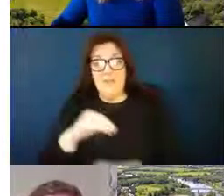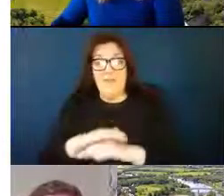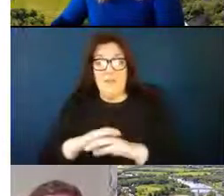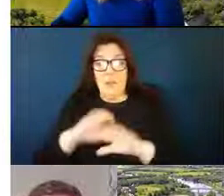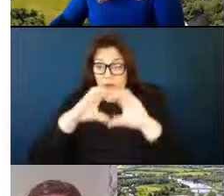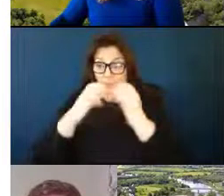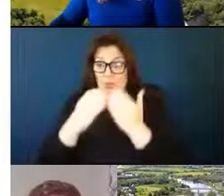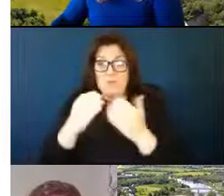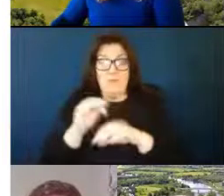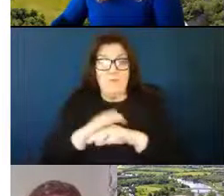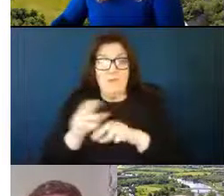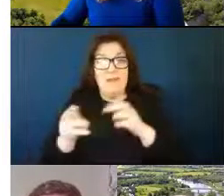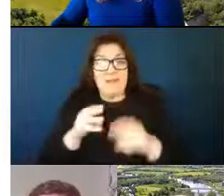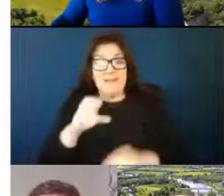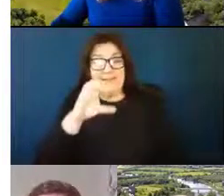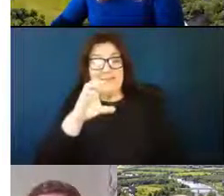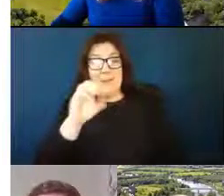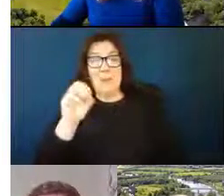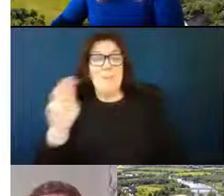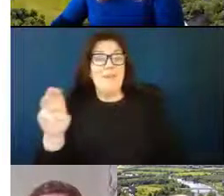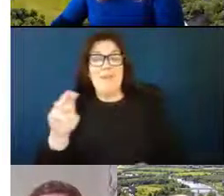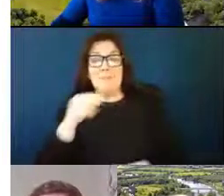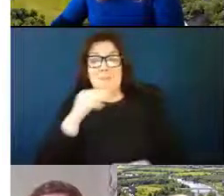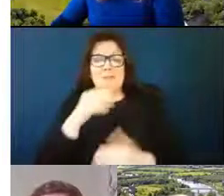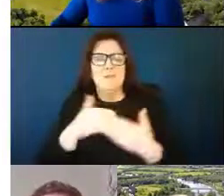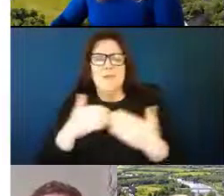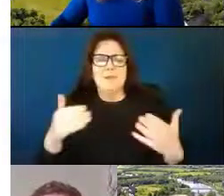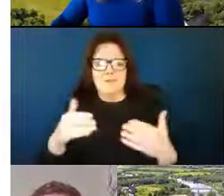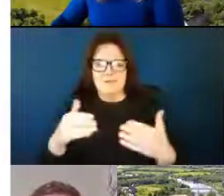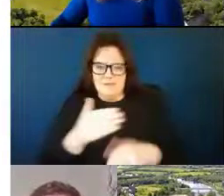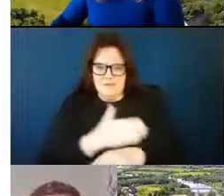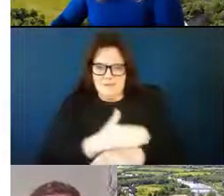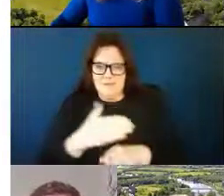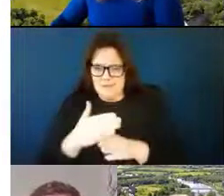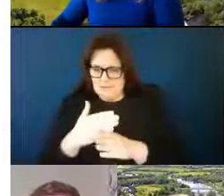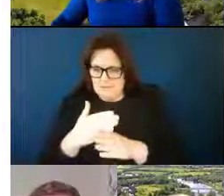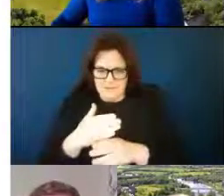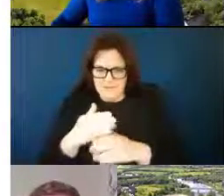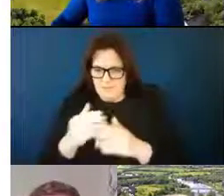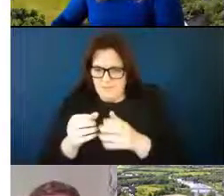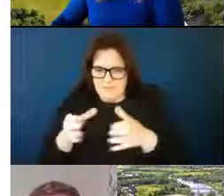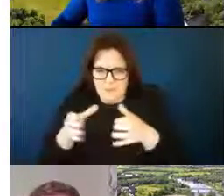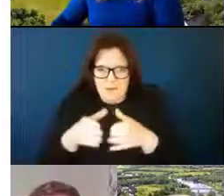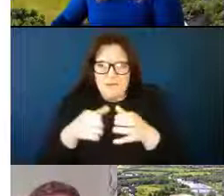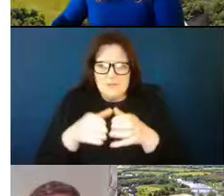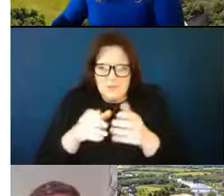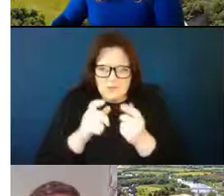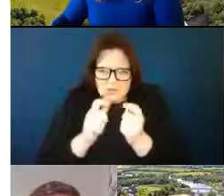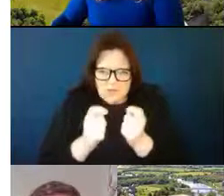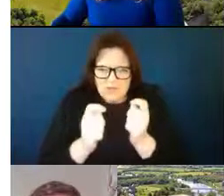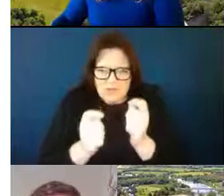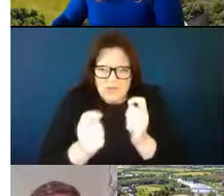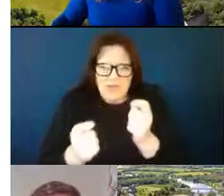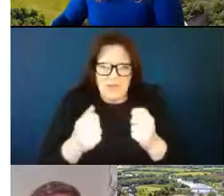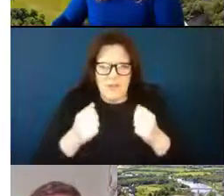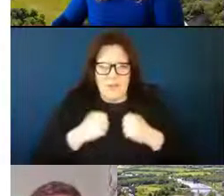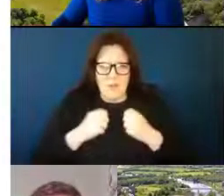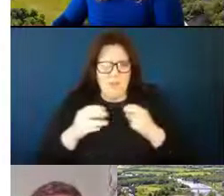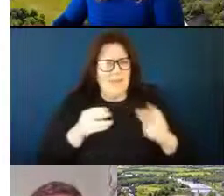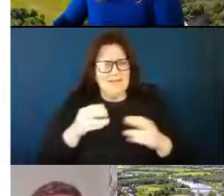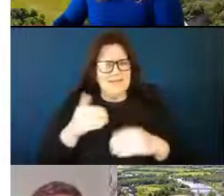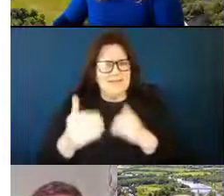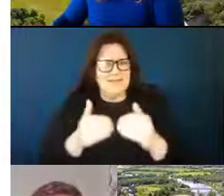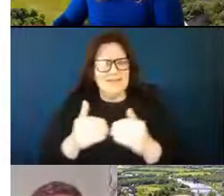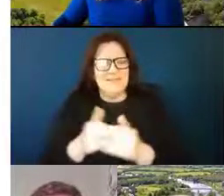practice is very much based on, small beginnings and introducing small changes into our practice